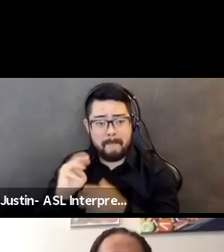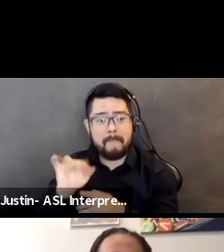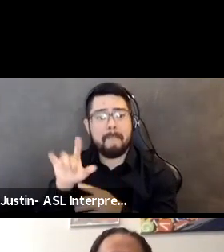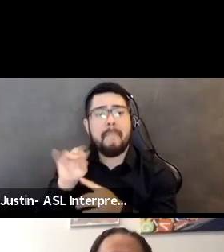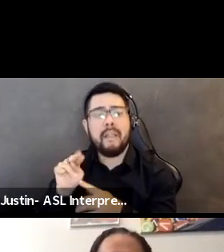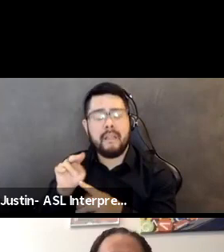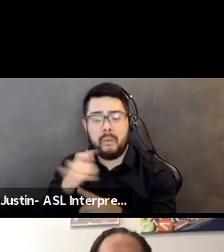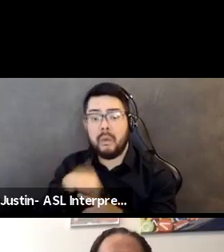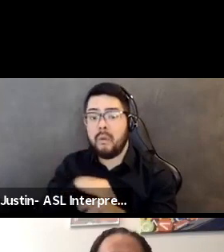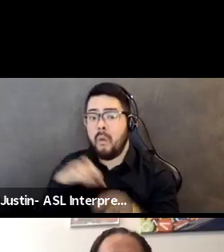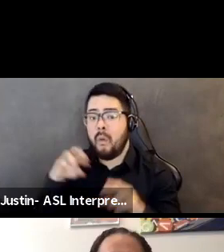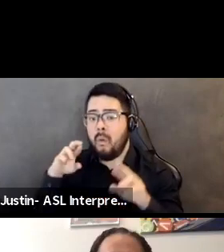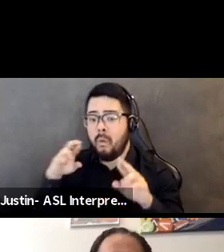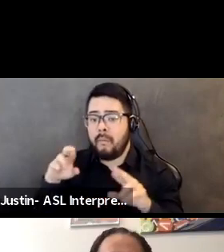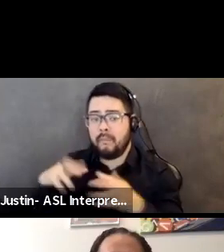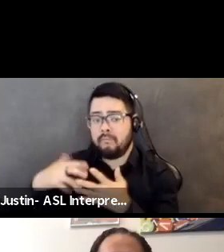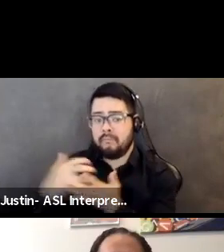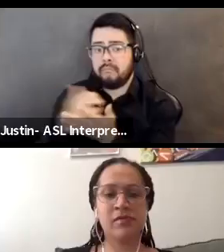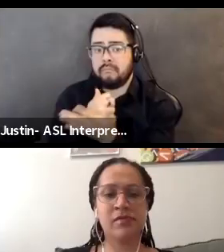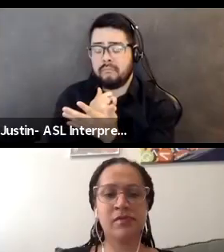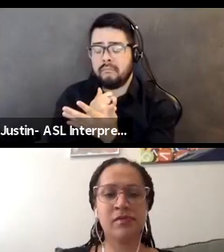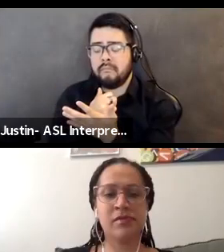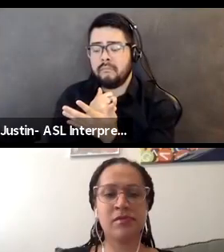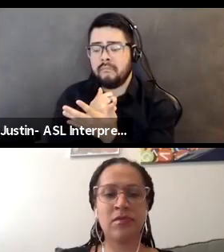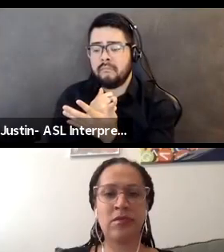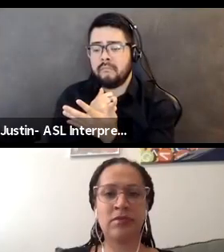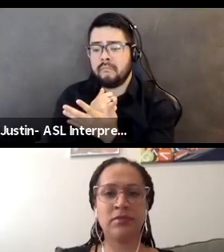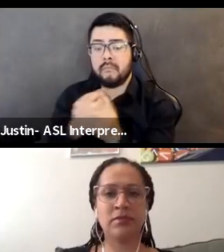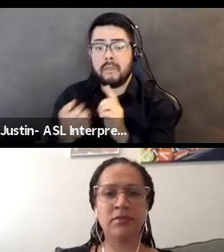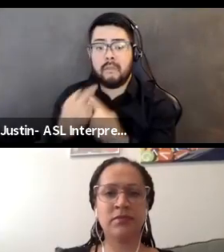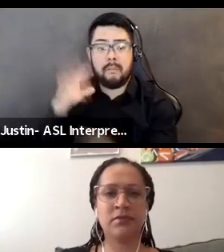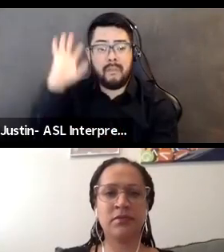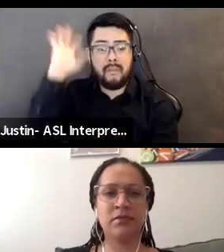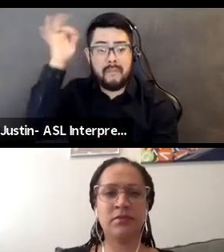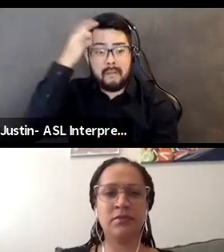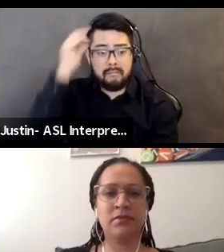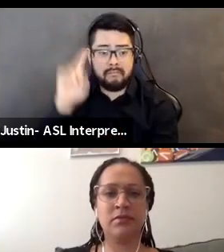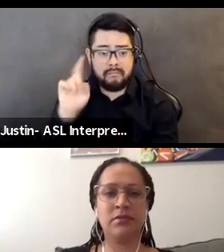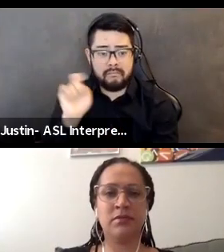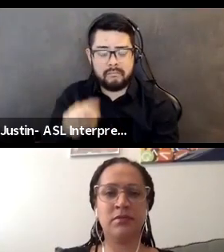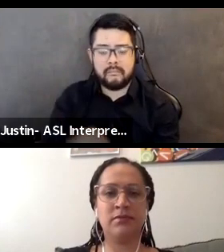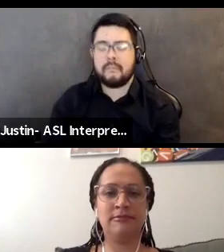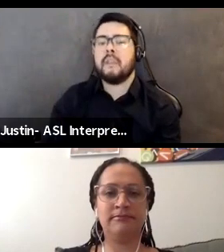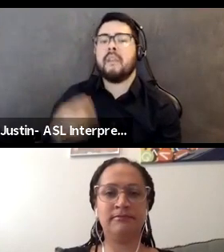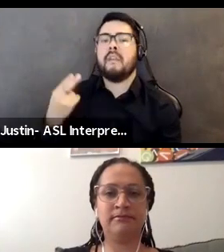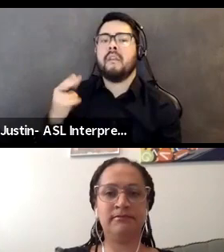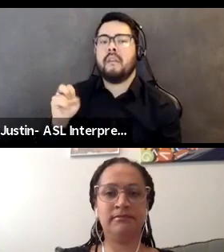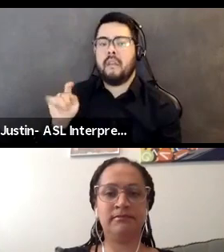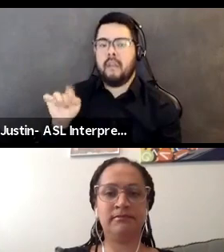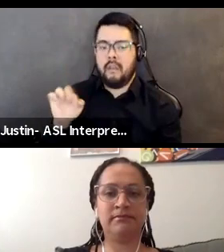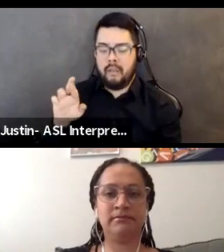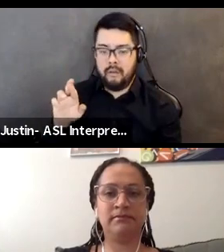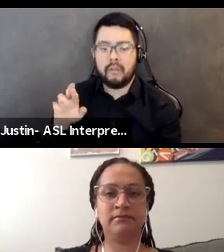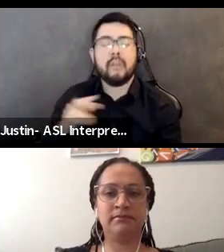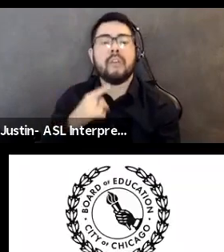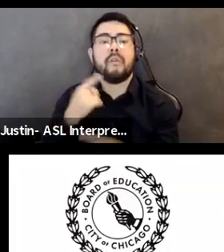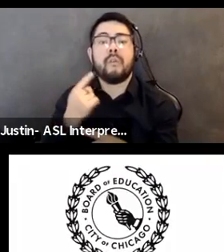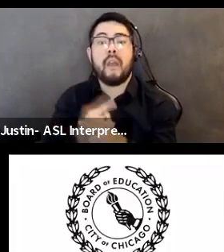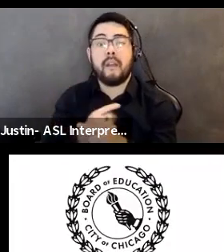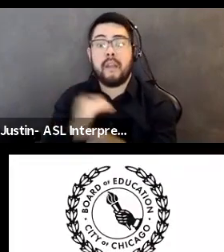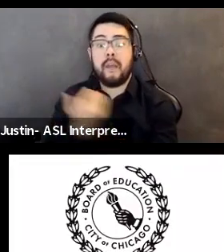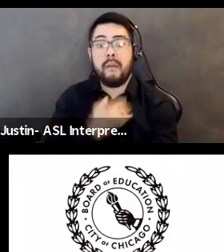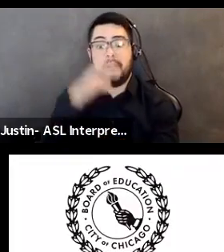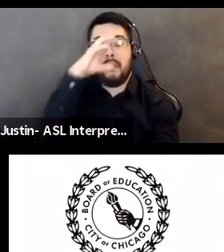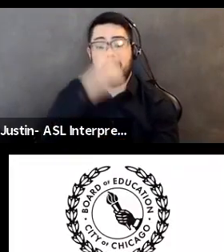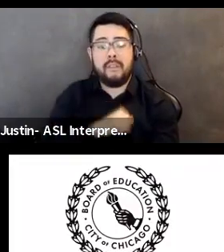hoping to get from from the um from the feds correct so the assumption of the revenue in the pie chart of the